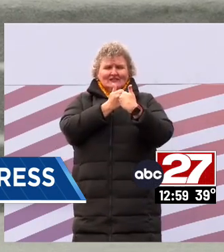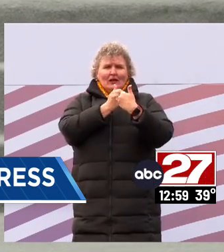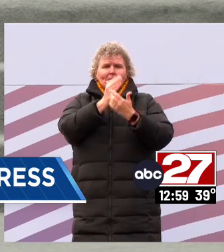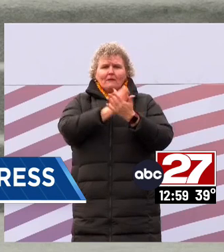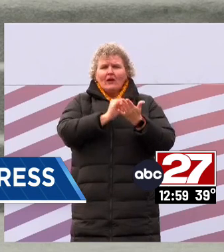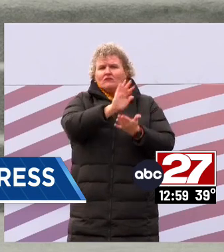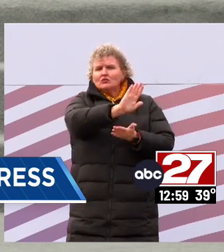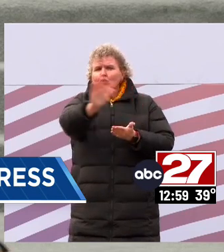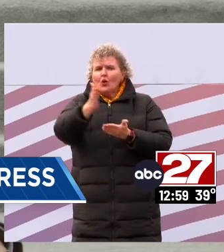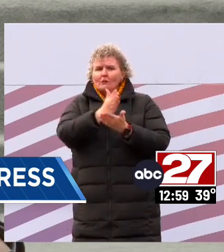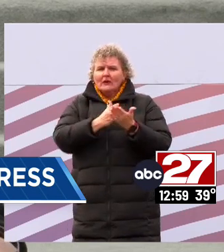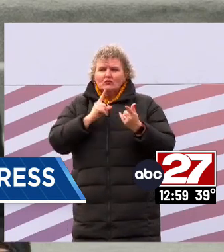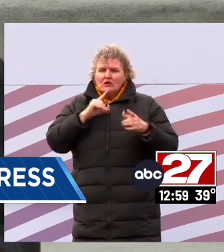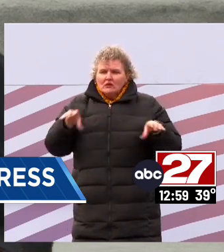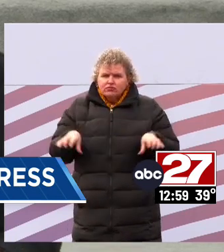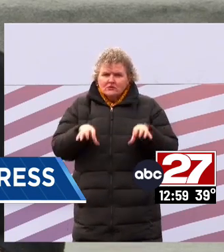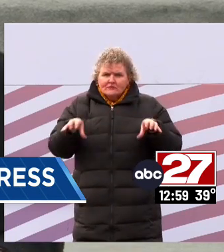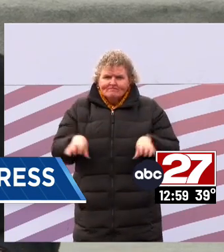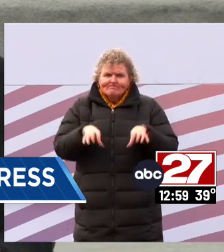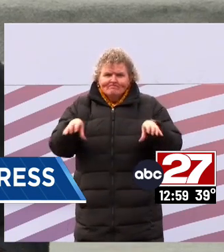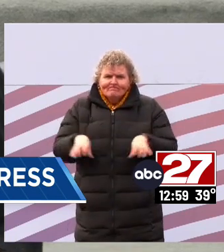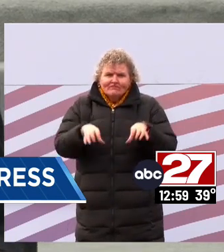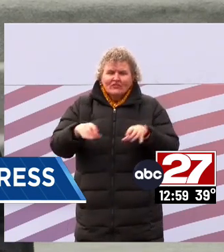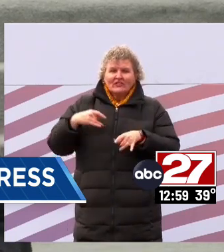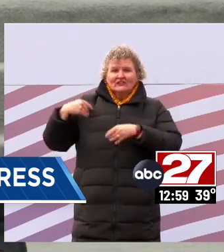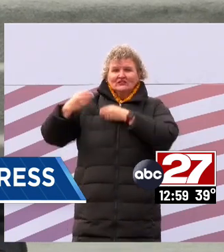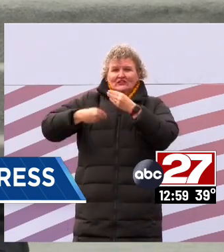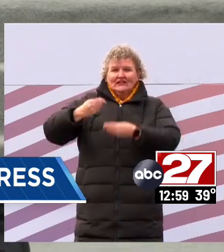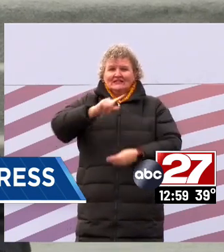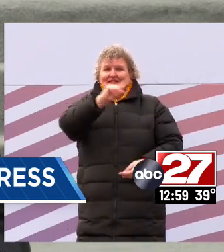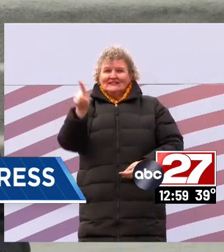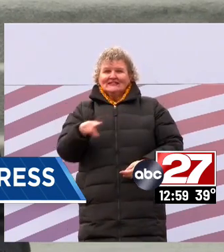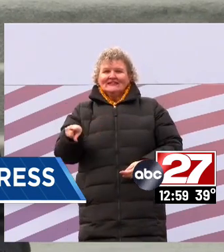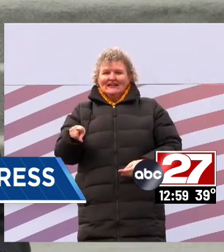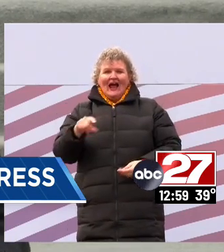rallied, like Gen Z. Anybody from Gen Z here?